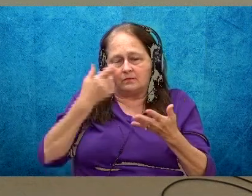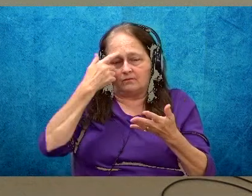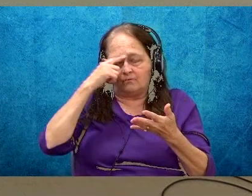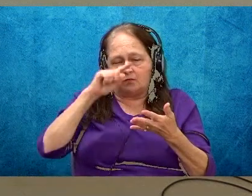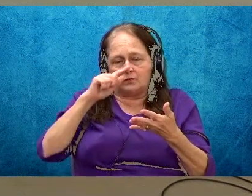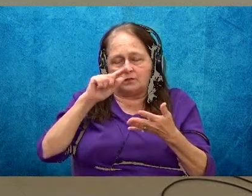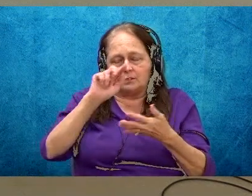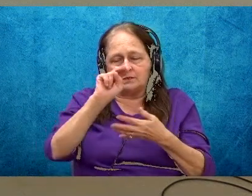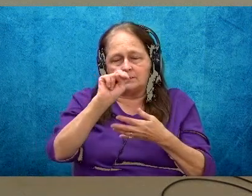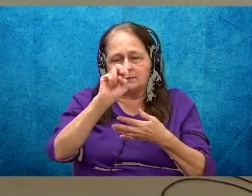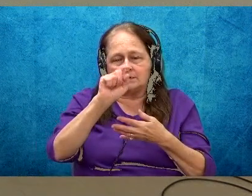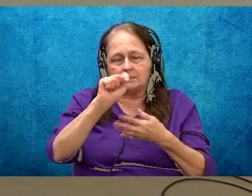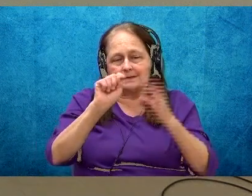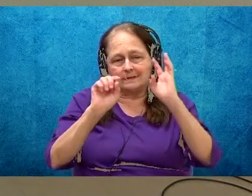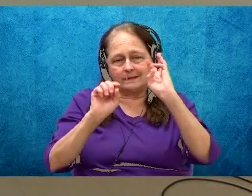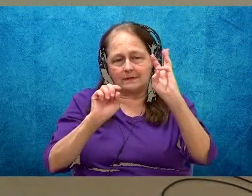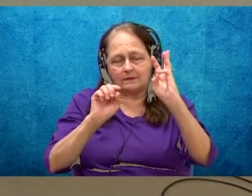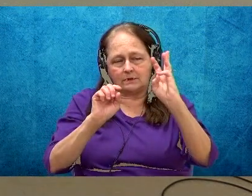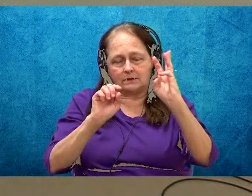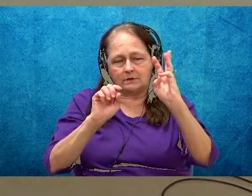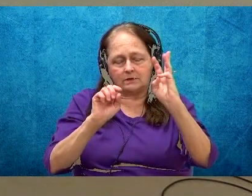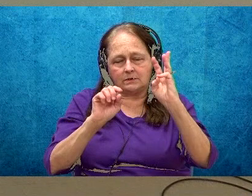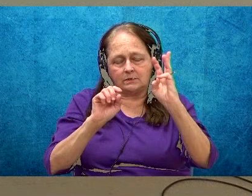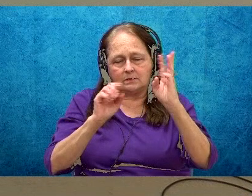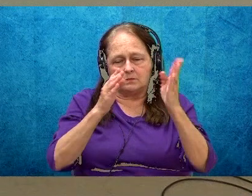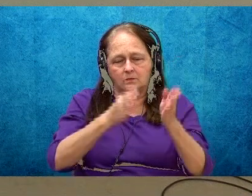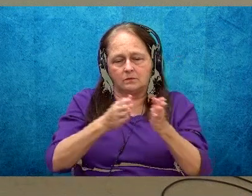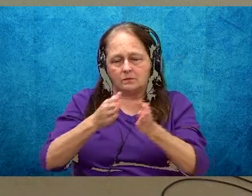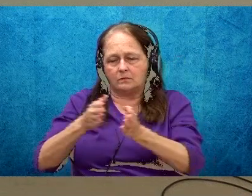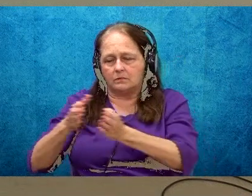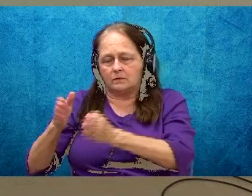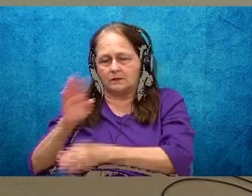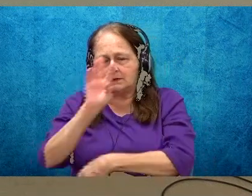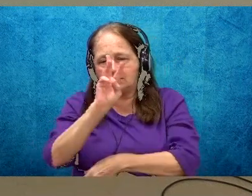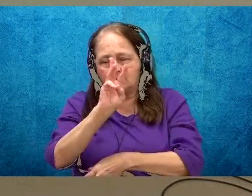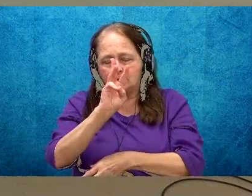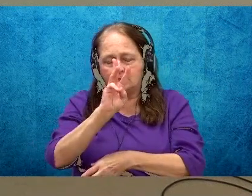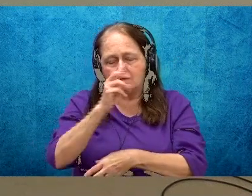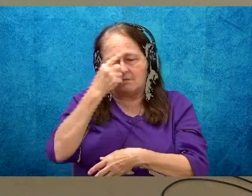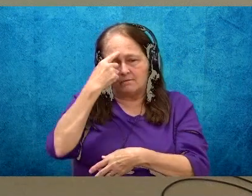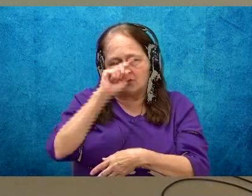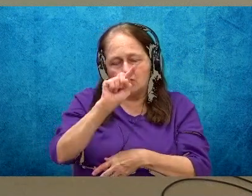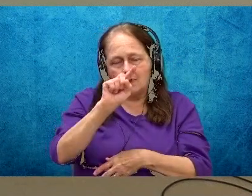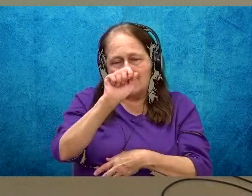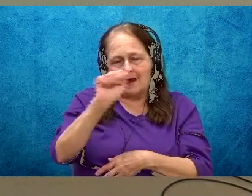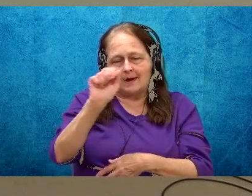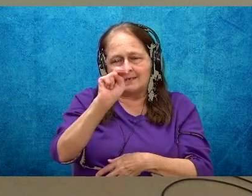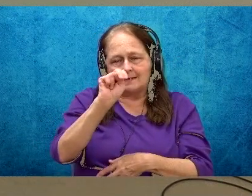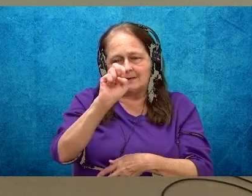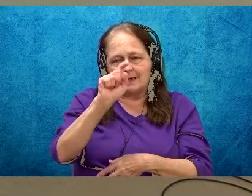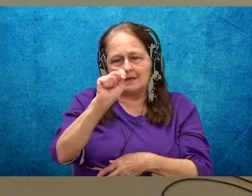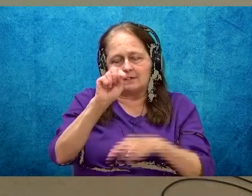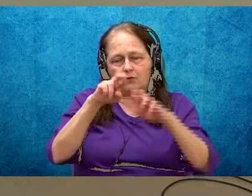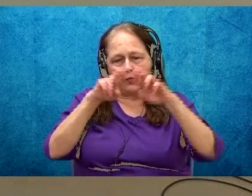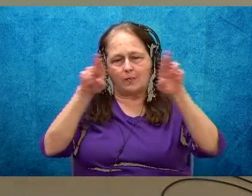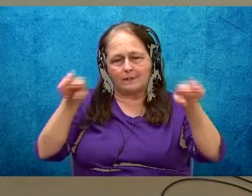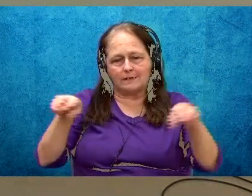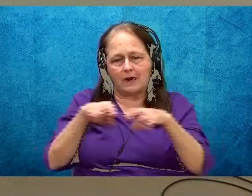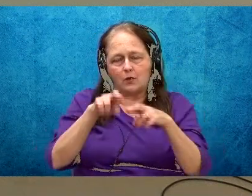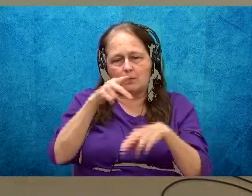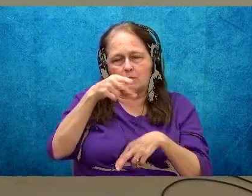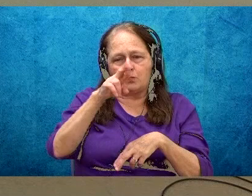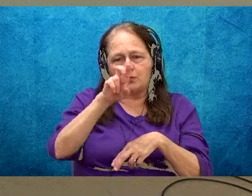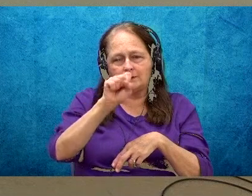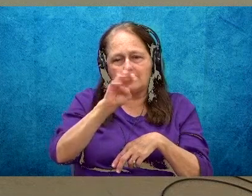net? 6, because there are 6 pieces for a net of a rectangular prism.